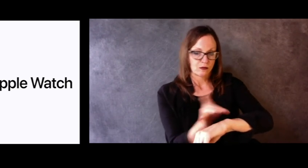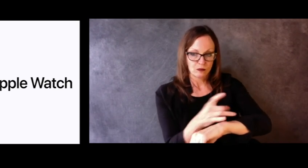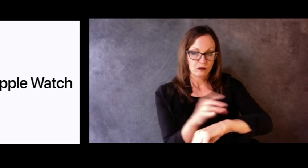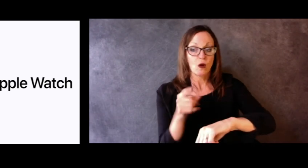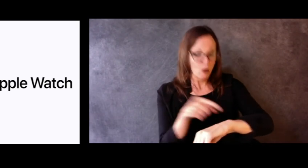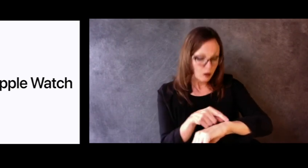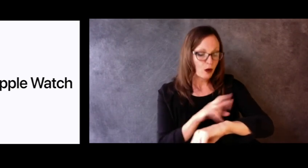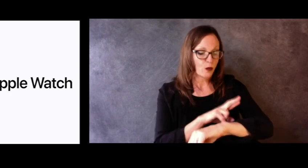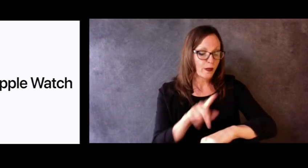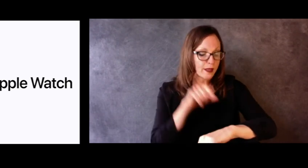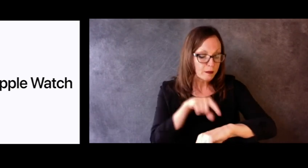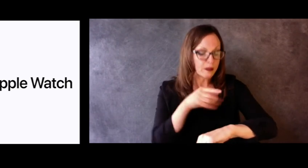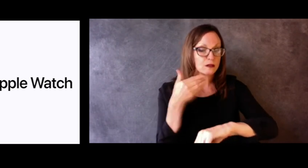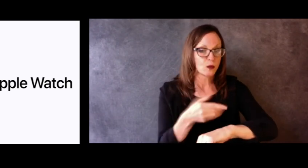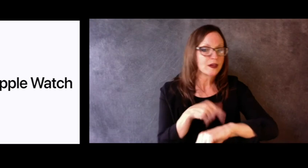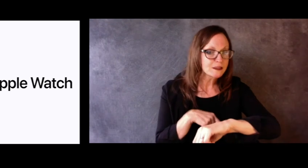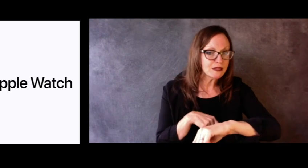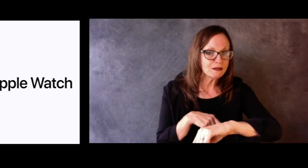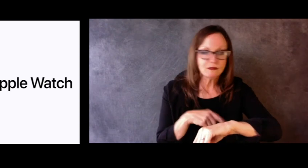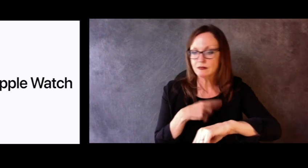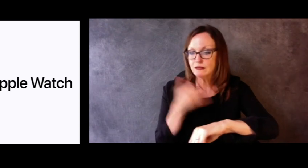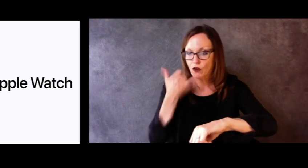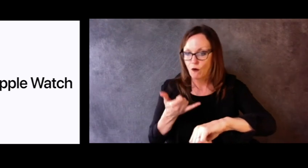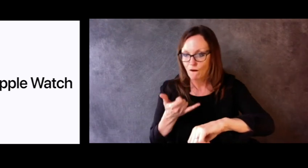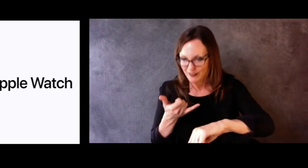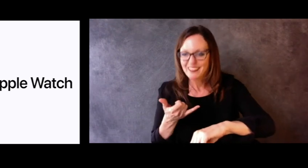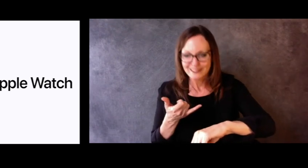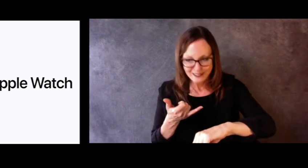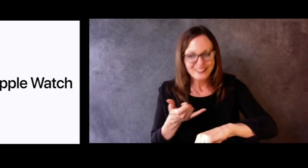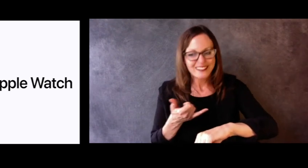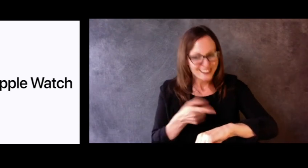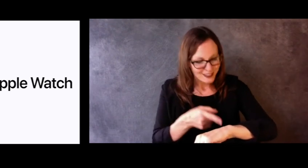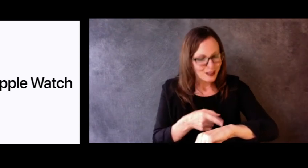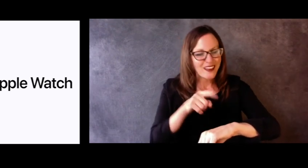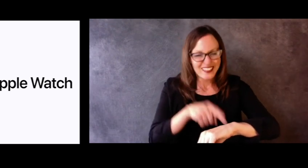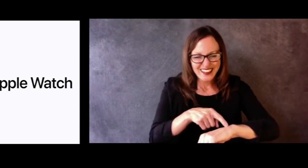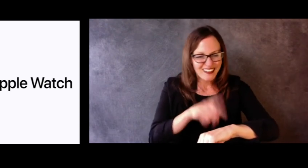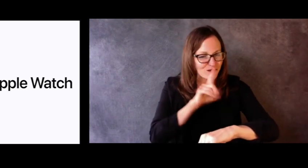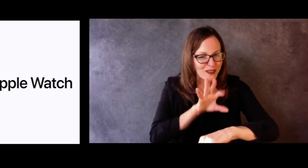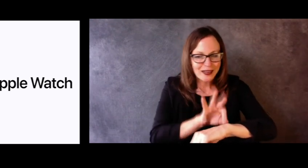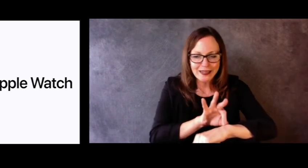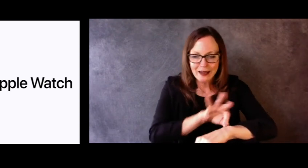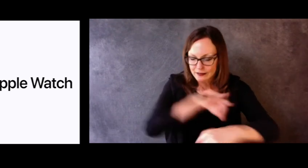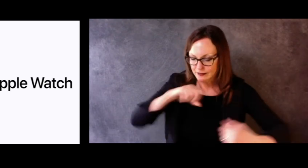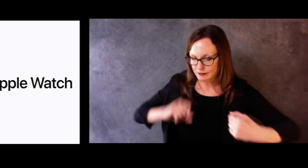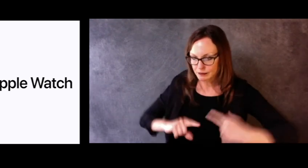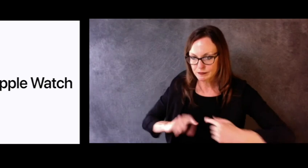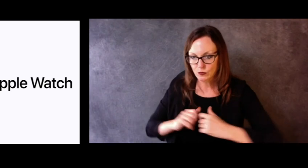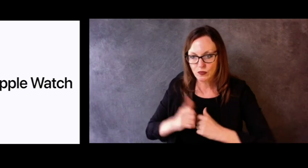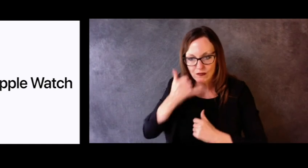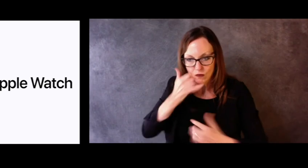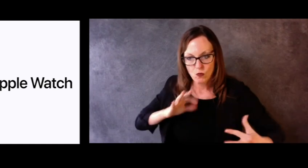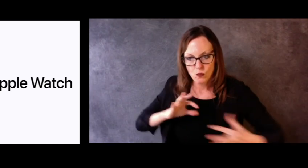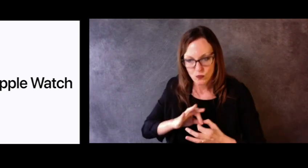an on-screen motion pointer, and access notification, control center, and more. And I'll show a quick video to give you an